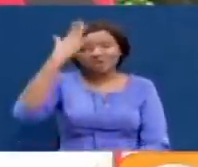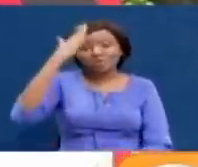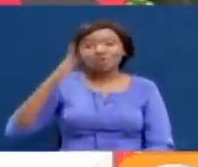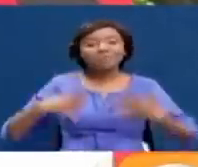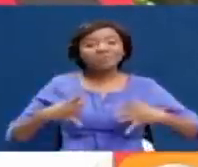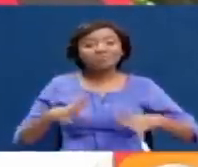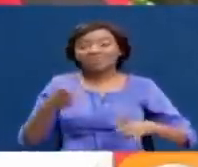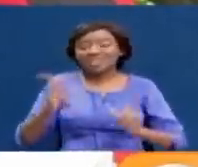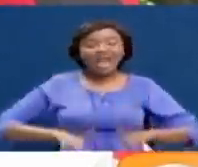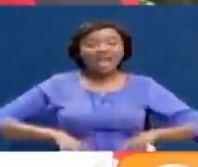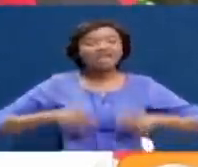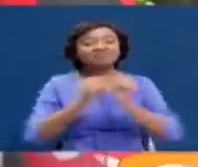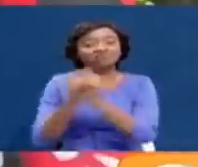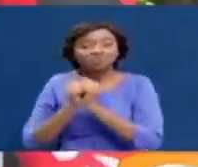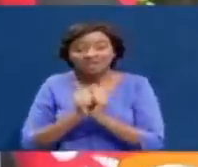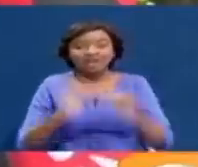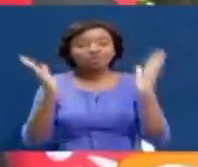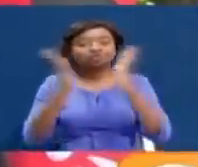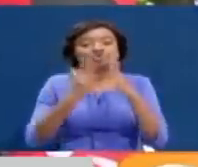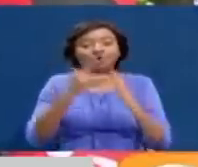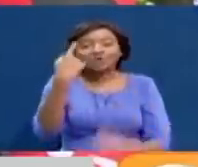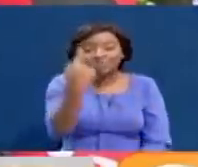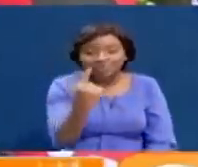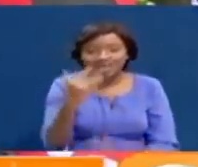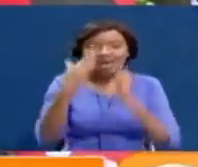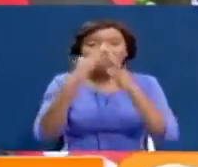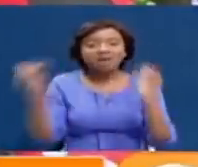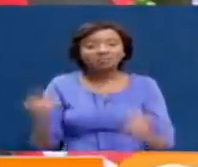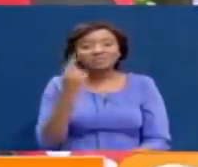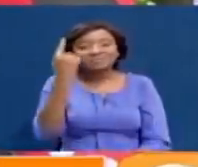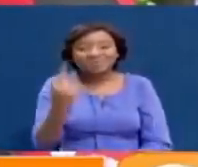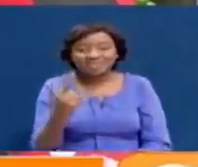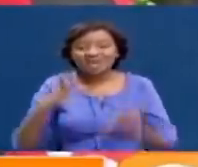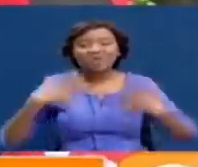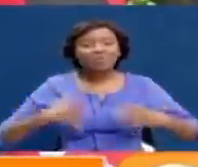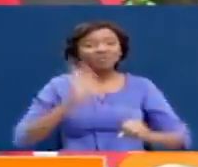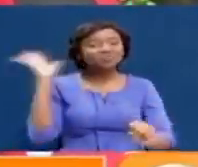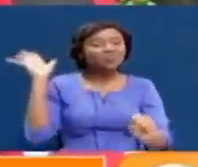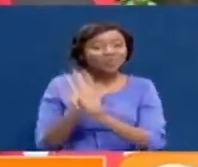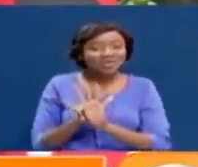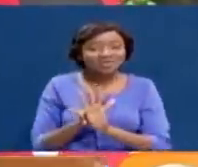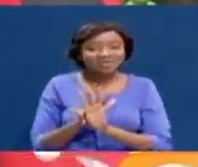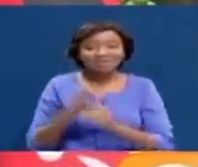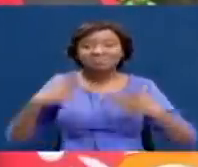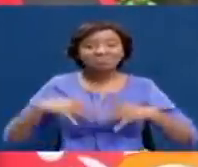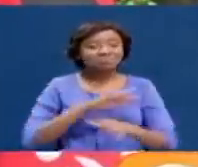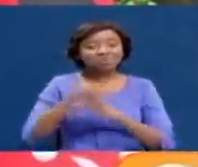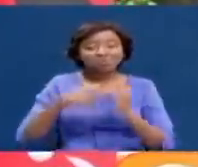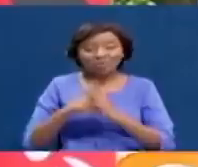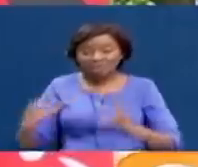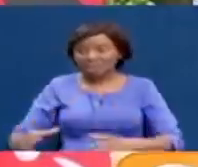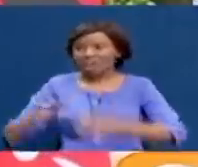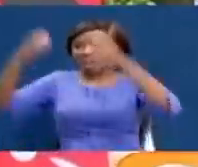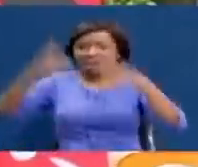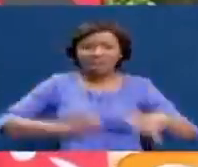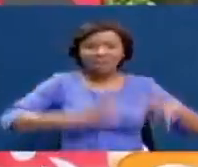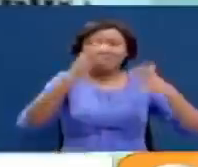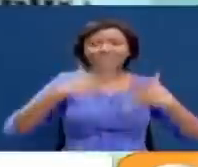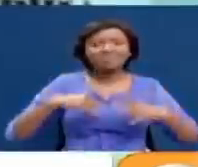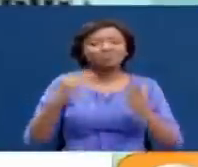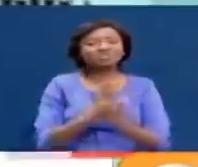hapa. Nyumba chonki moja hapa. Nyingi. Si wote wanaishi kwenye maflati. Watu